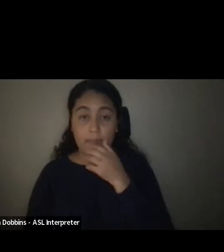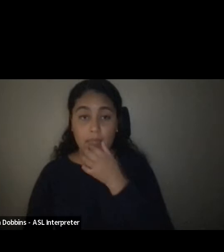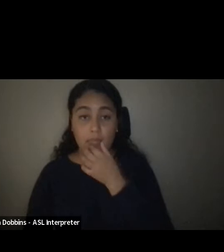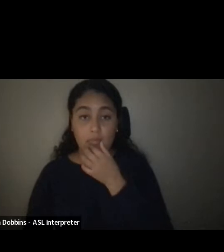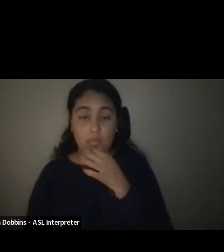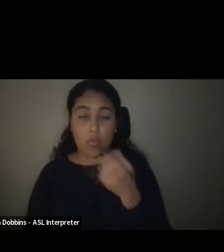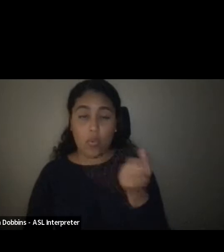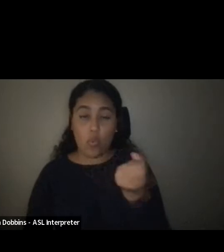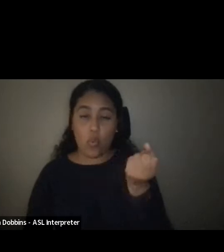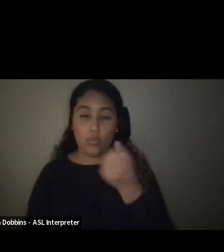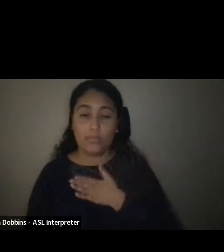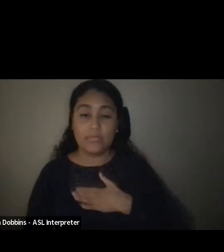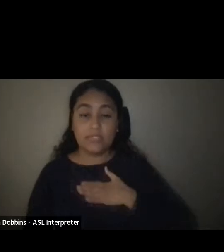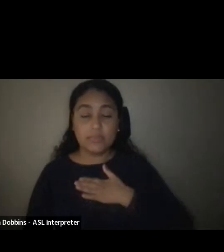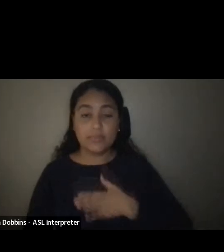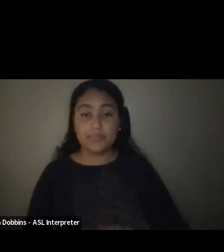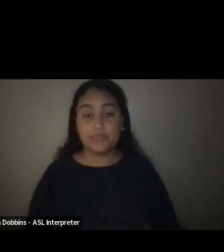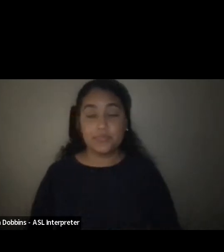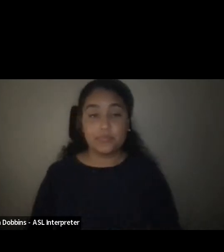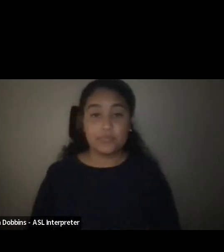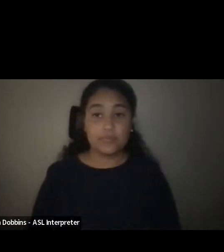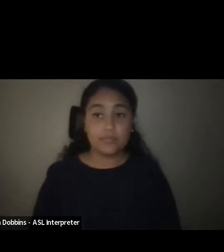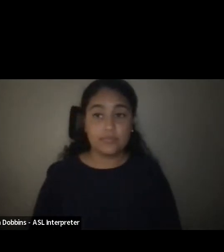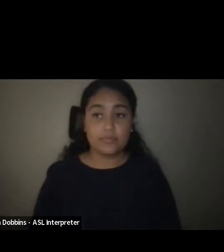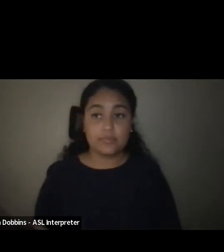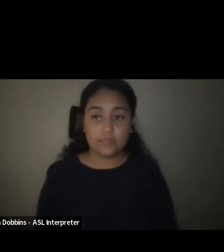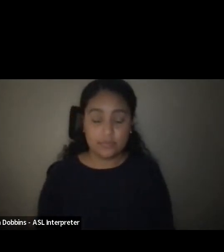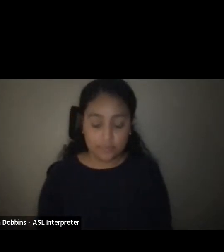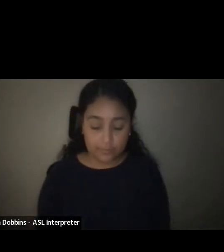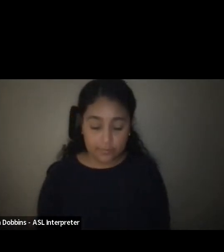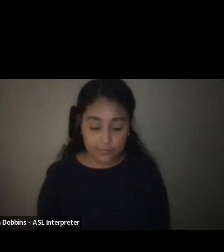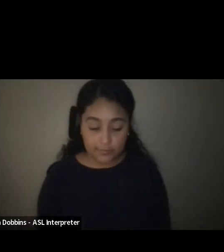One second, please. Sure.